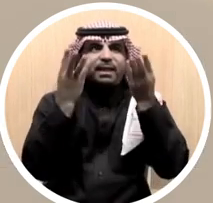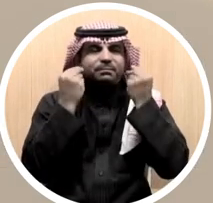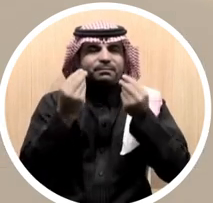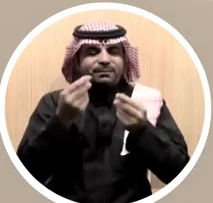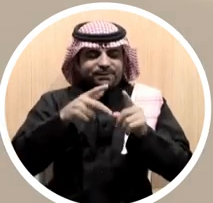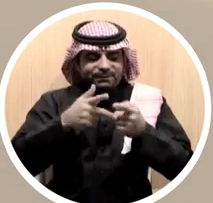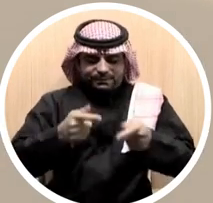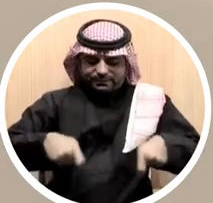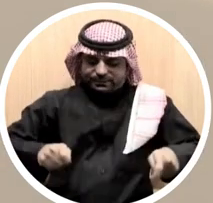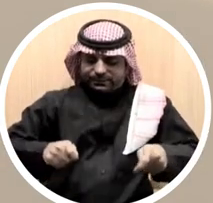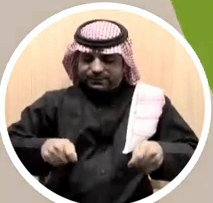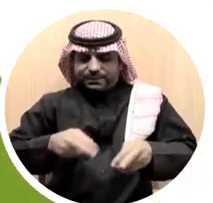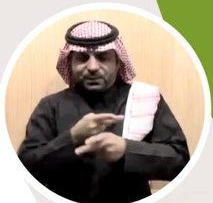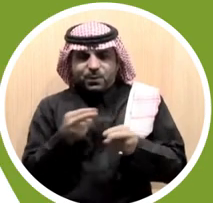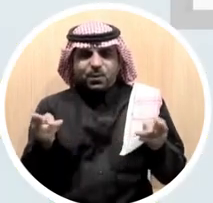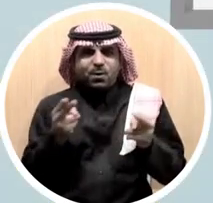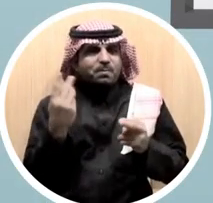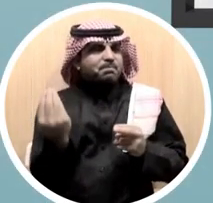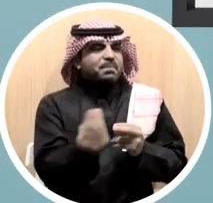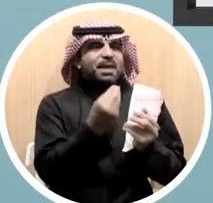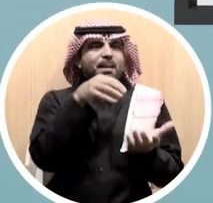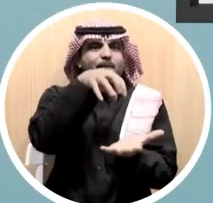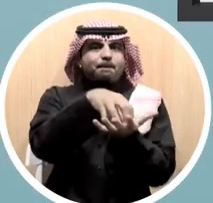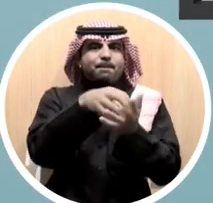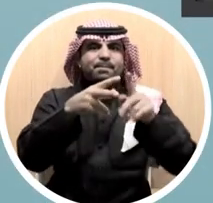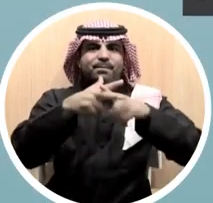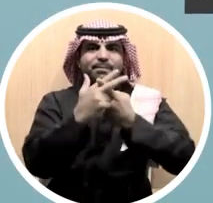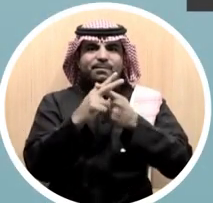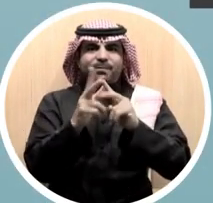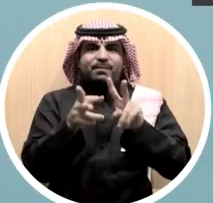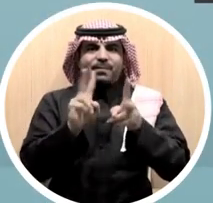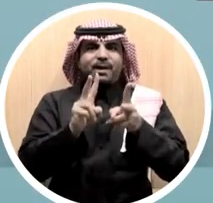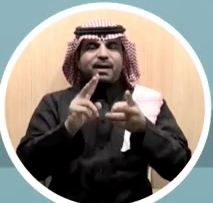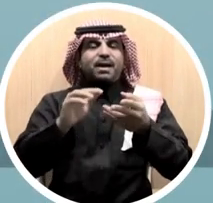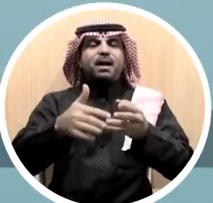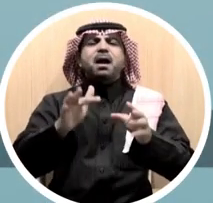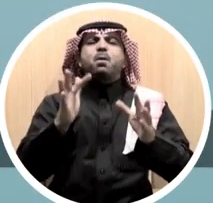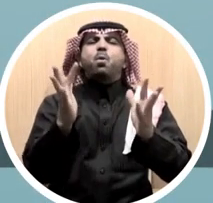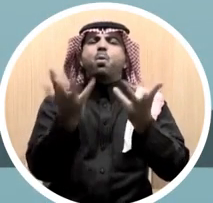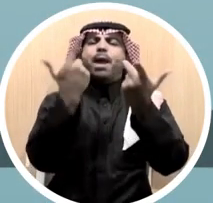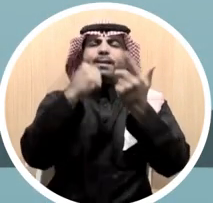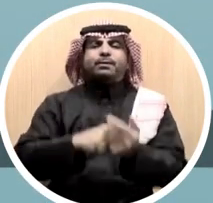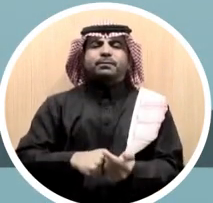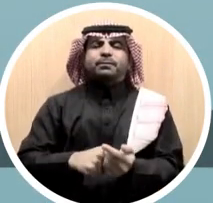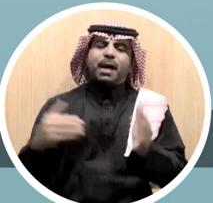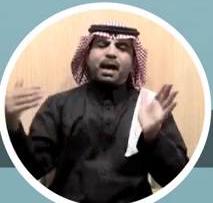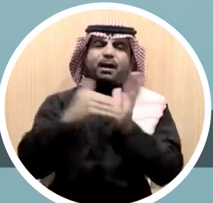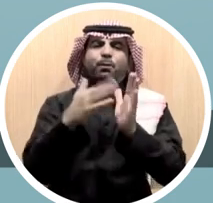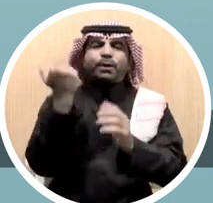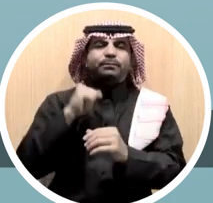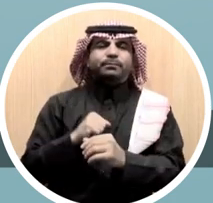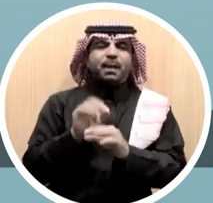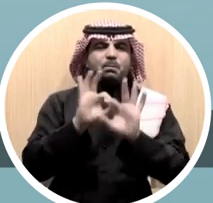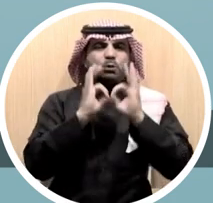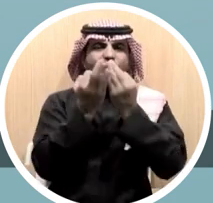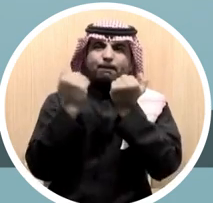He arrives at work and there is no ramp. A list of the benefits. In Western countries, companies have found that employees